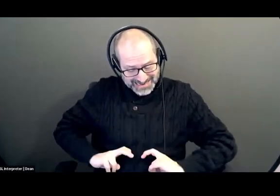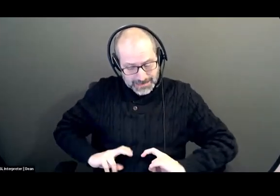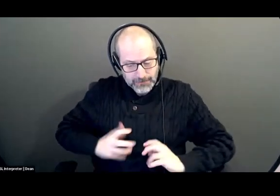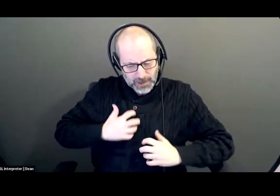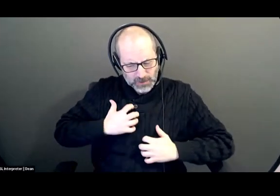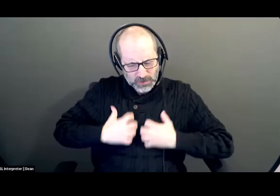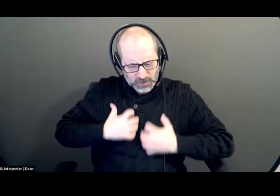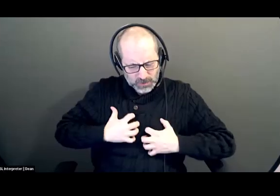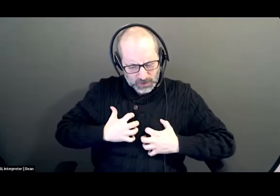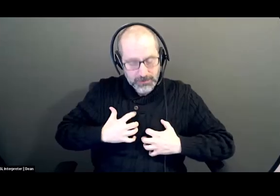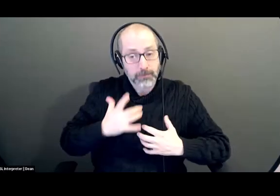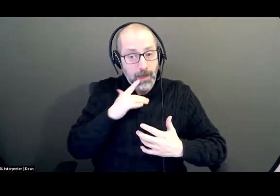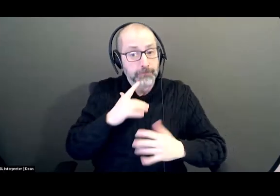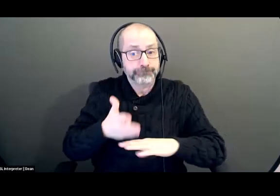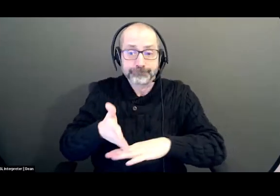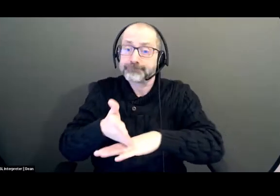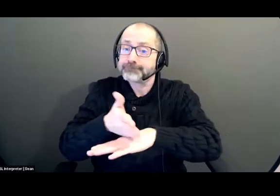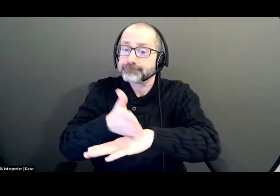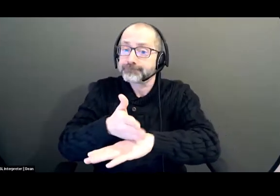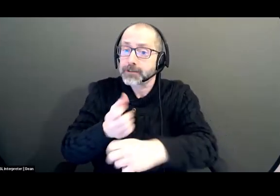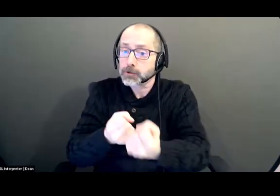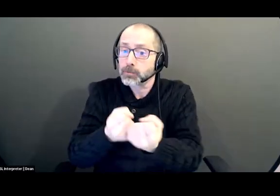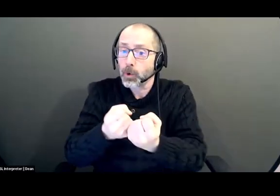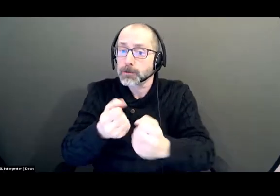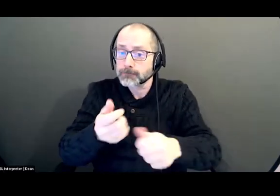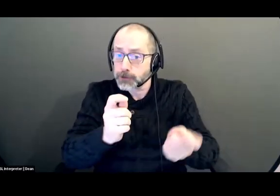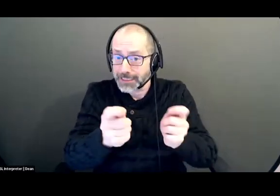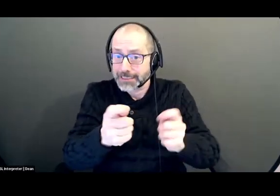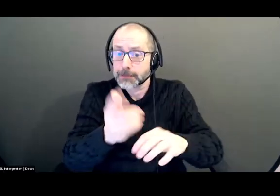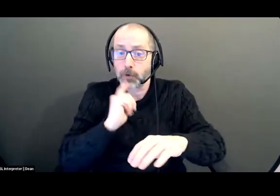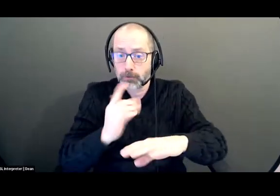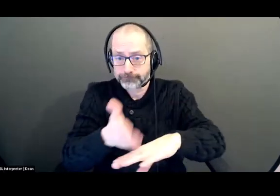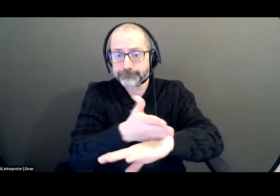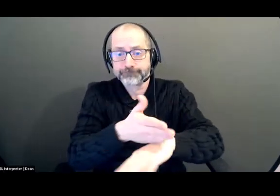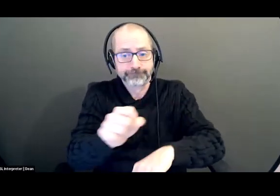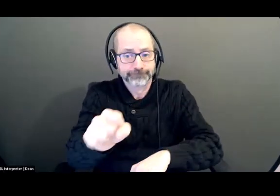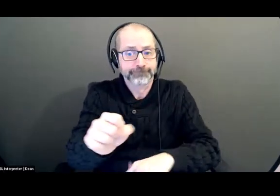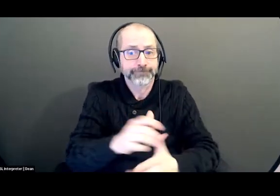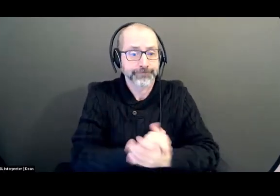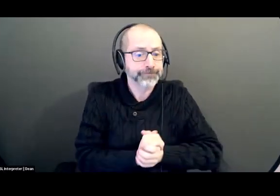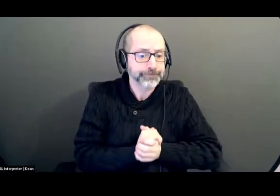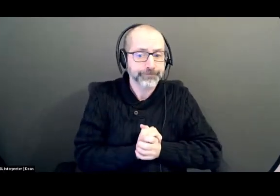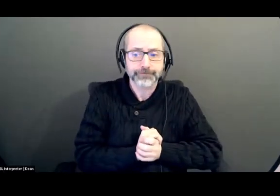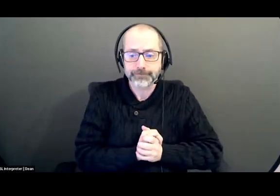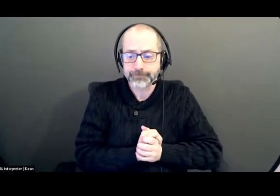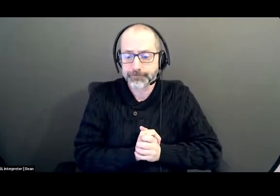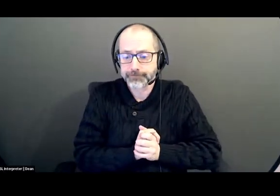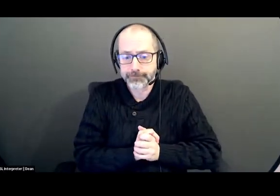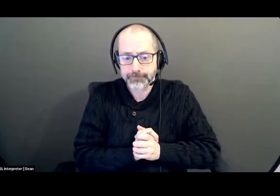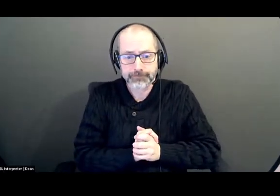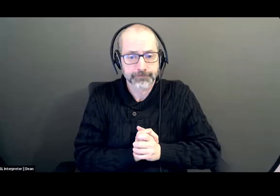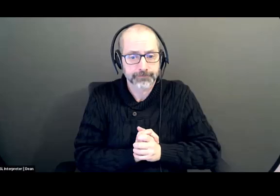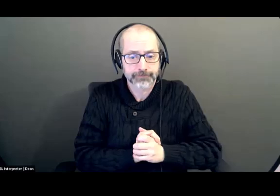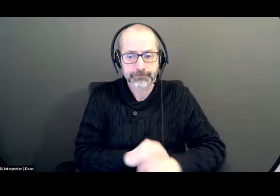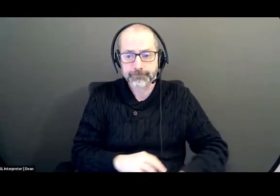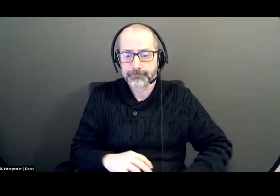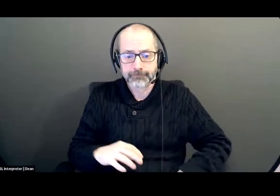the system, not sure if they can trust us. We've got to really build that relation with them, and